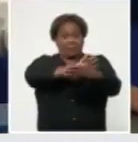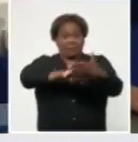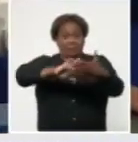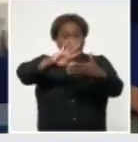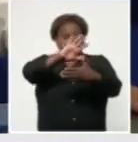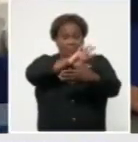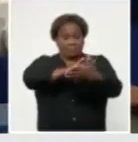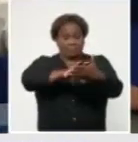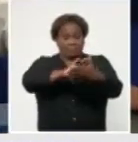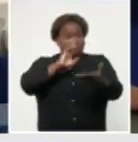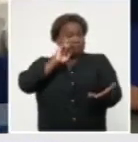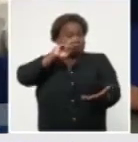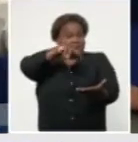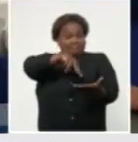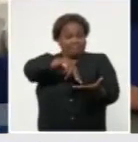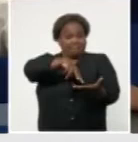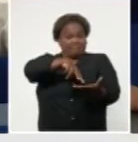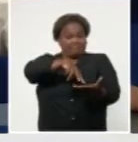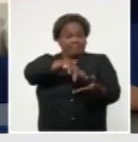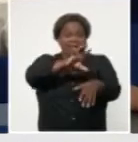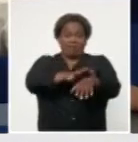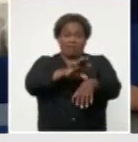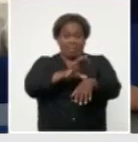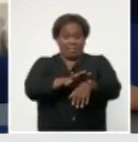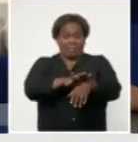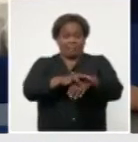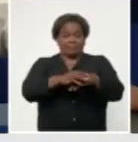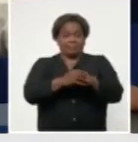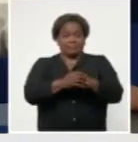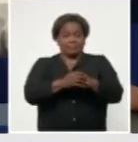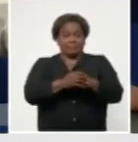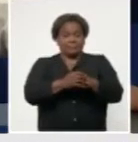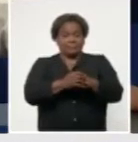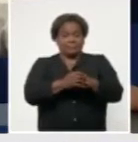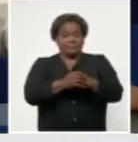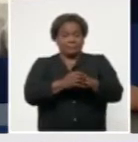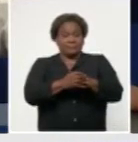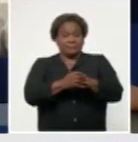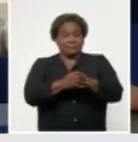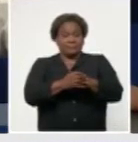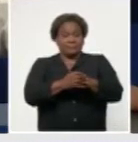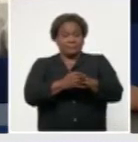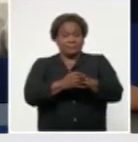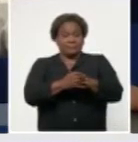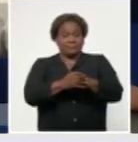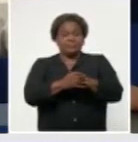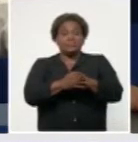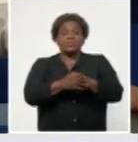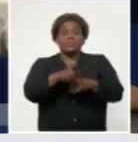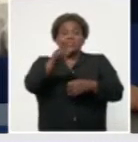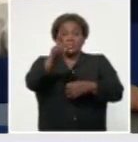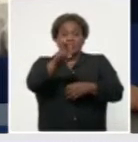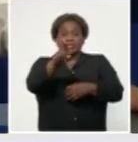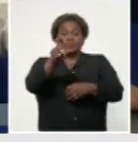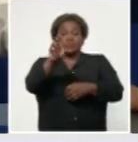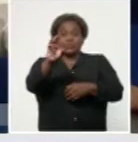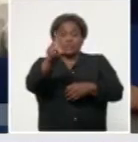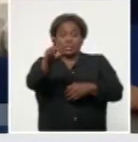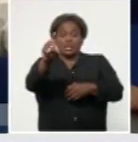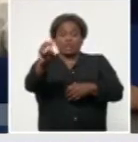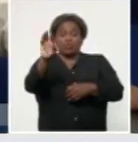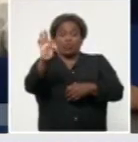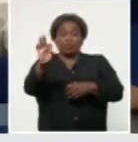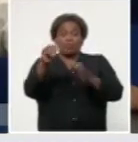51.71% of all the cases reported in the world. They are in the region of the